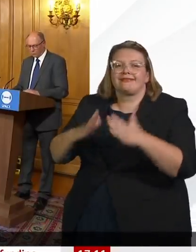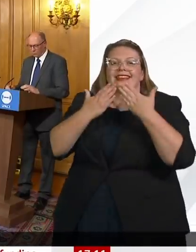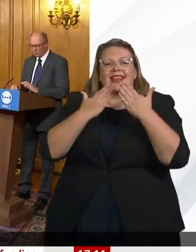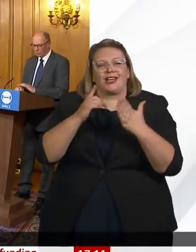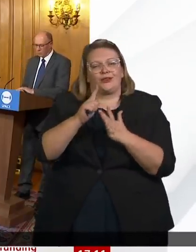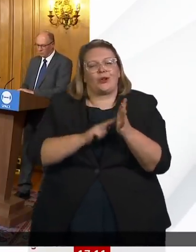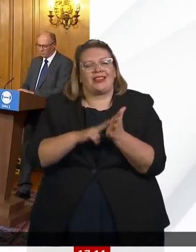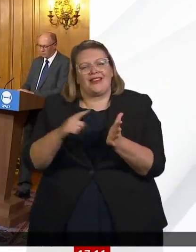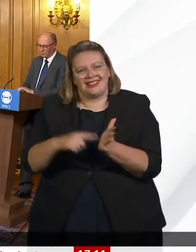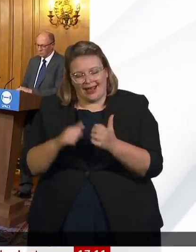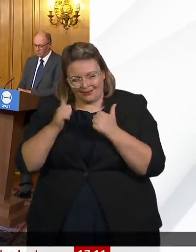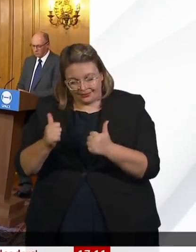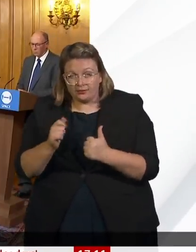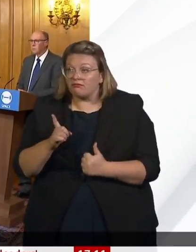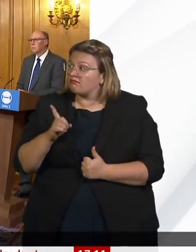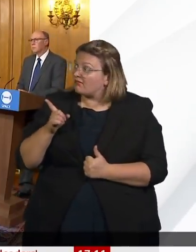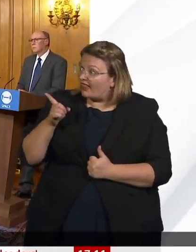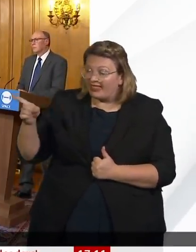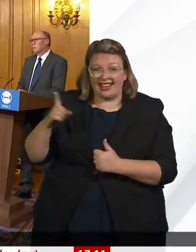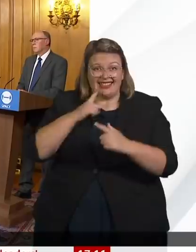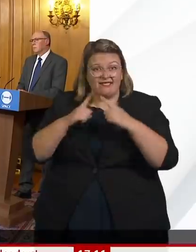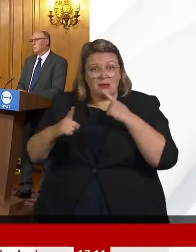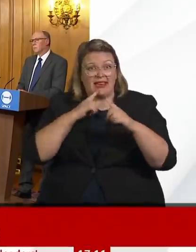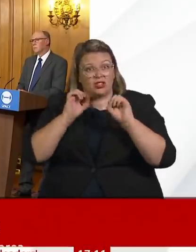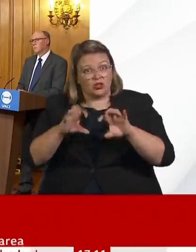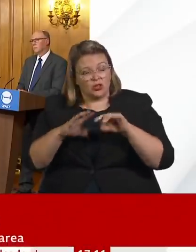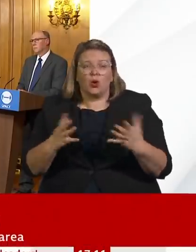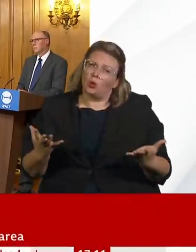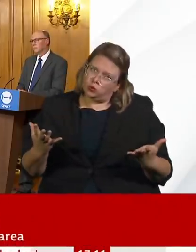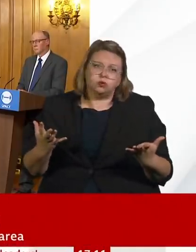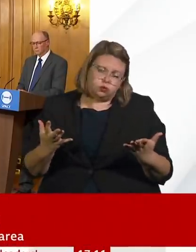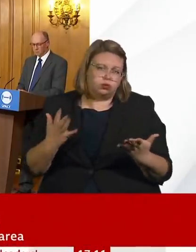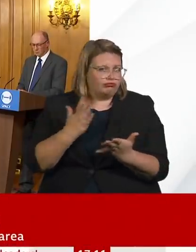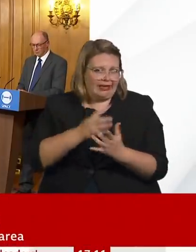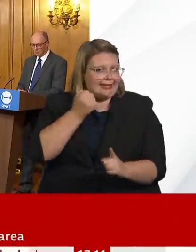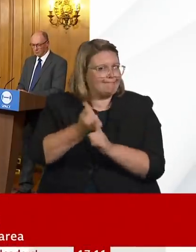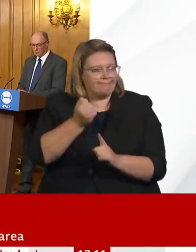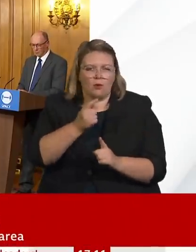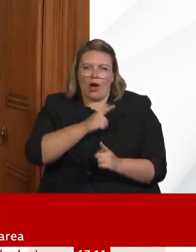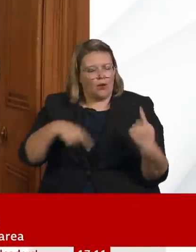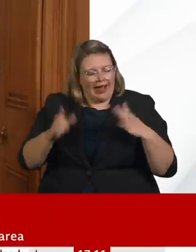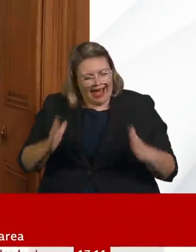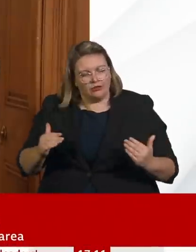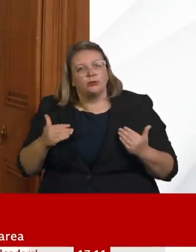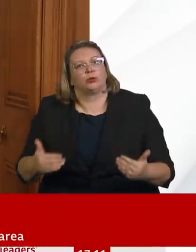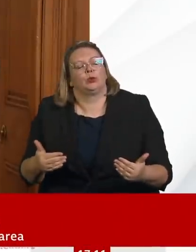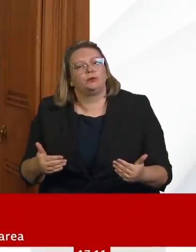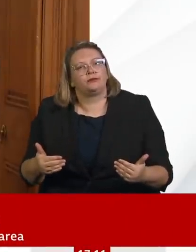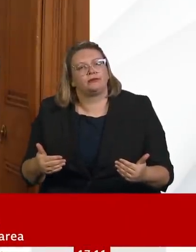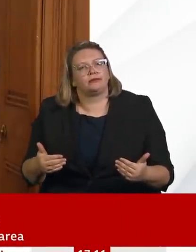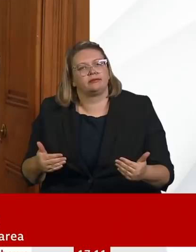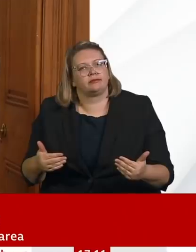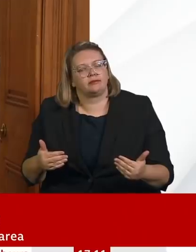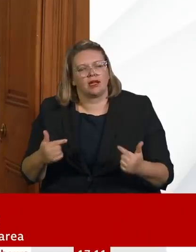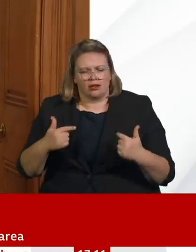presentation that you've just seen shows clearly why we must act. And as we act, I don't